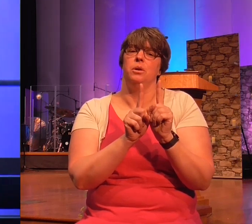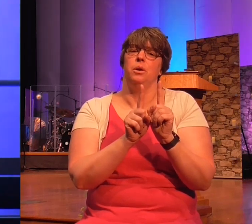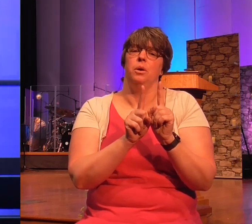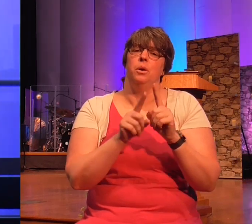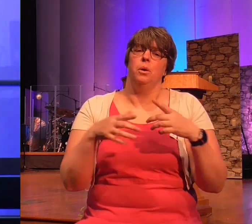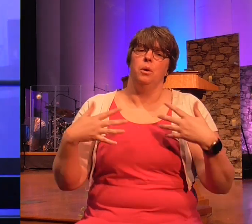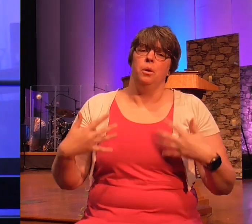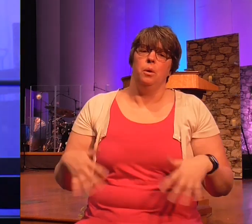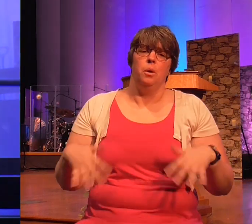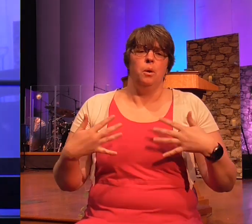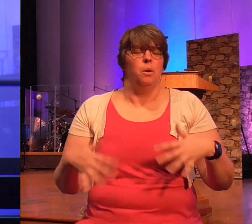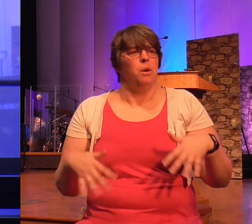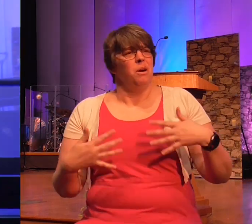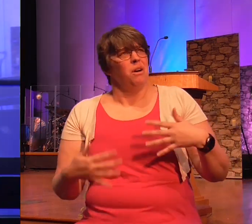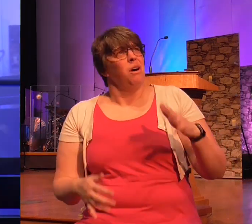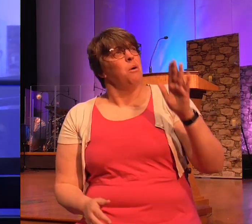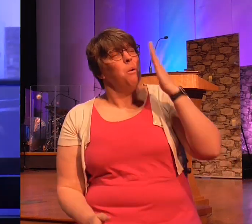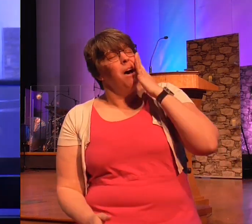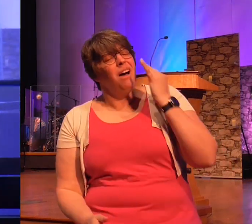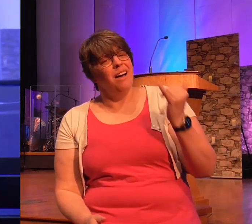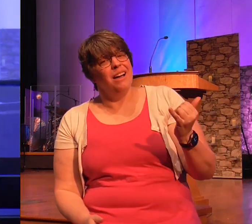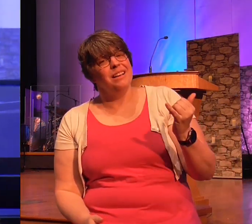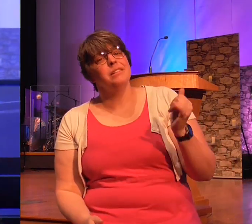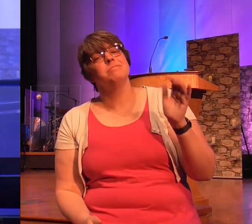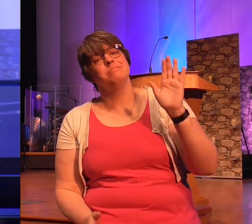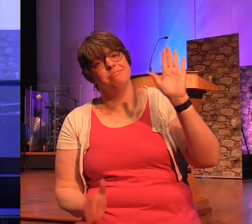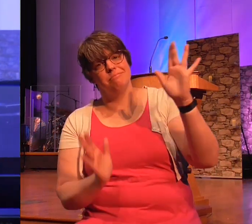For your glory,